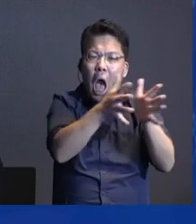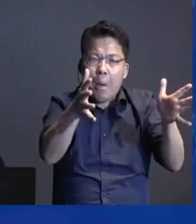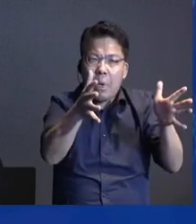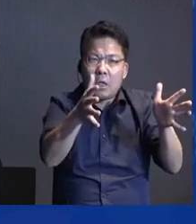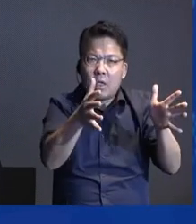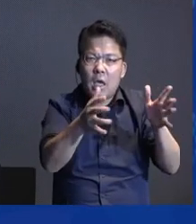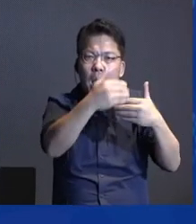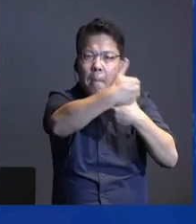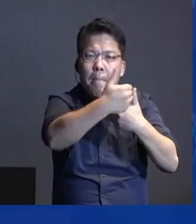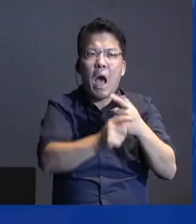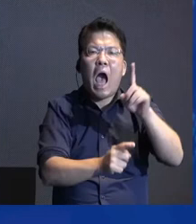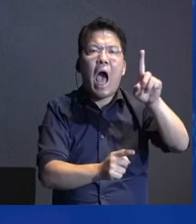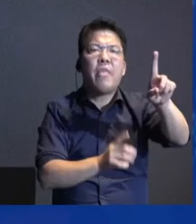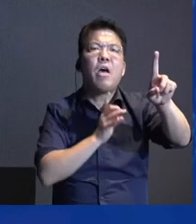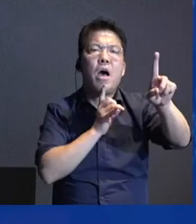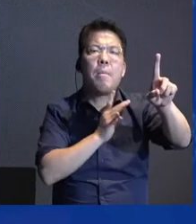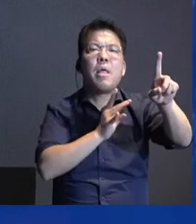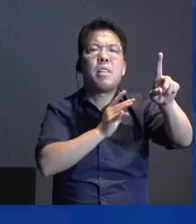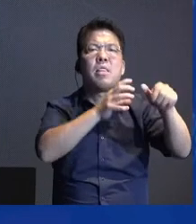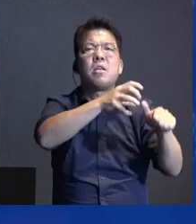picture.